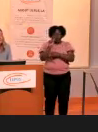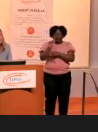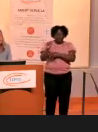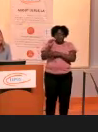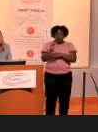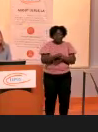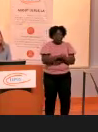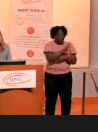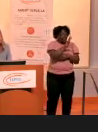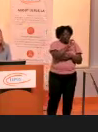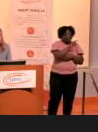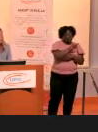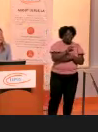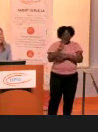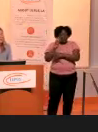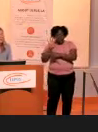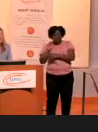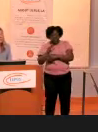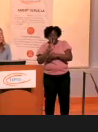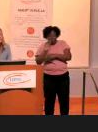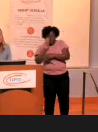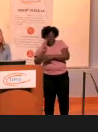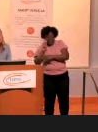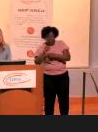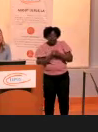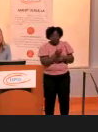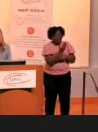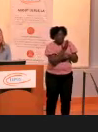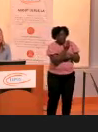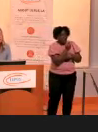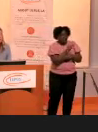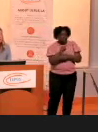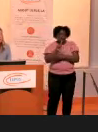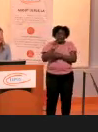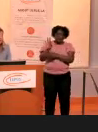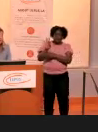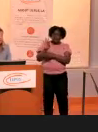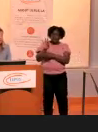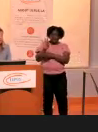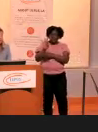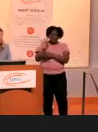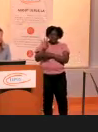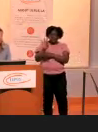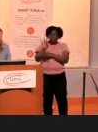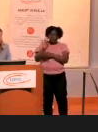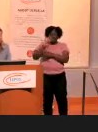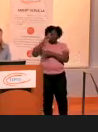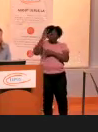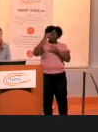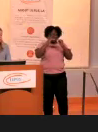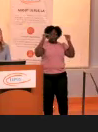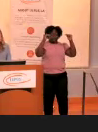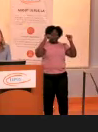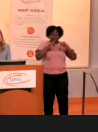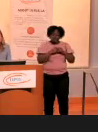to 45 is 3B. 15 to 29 is stage 4.